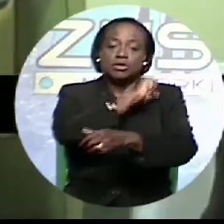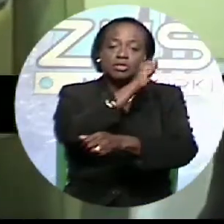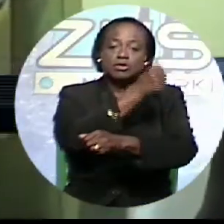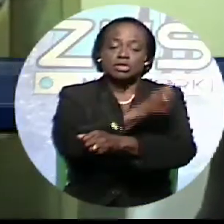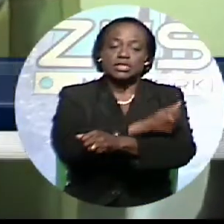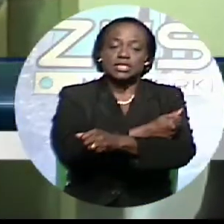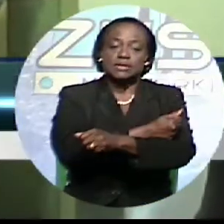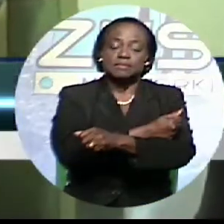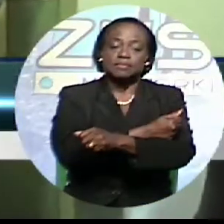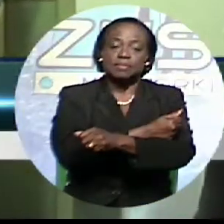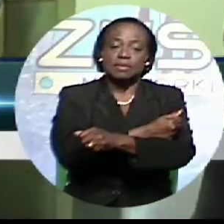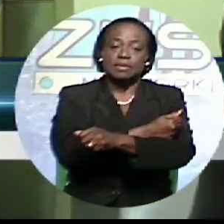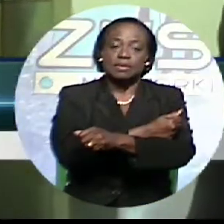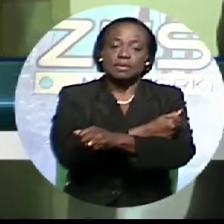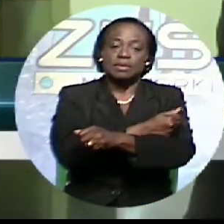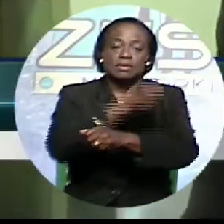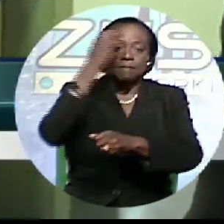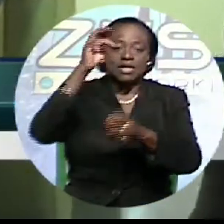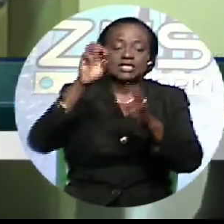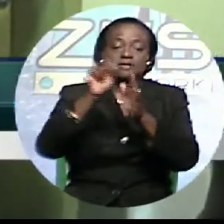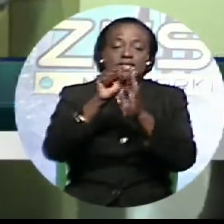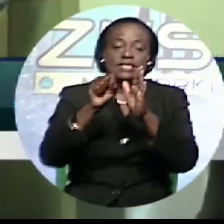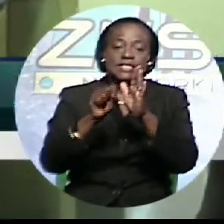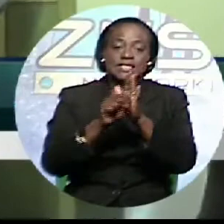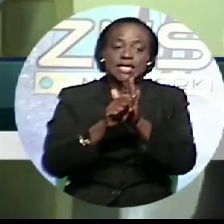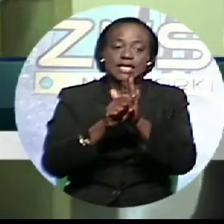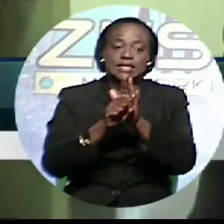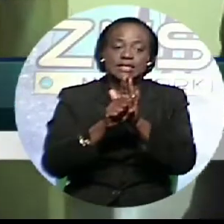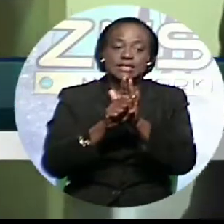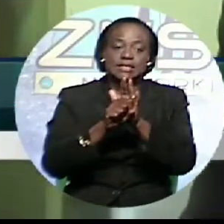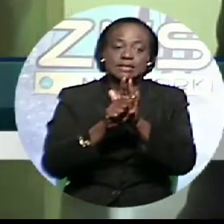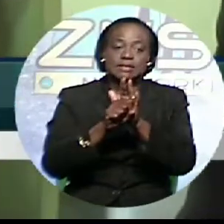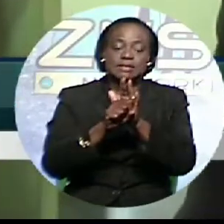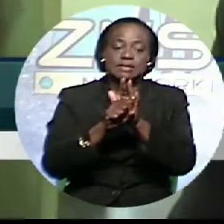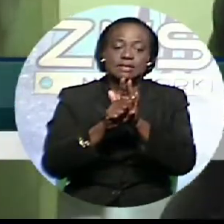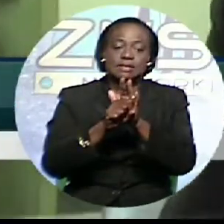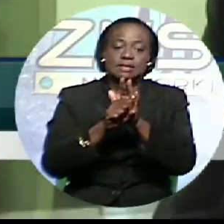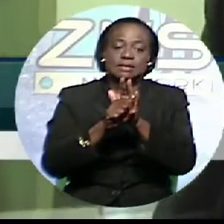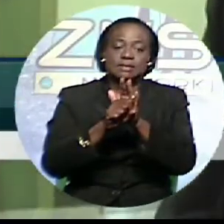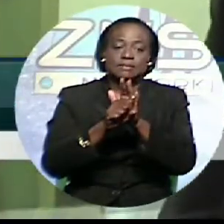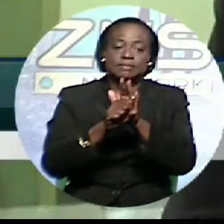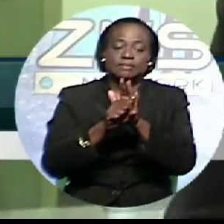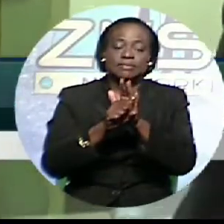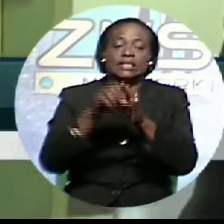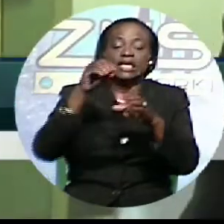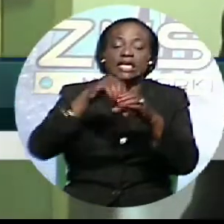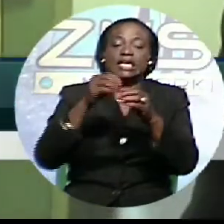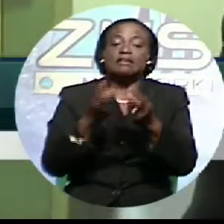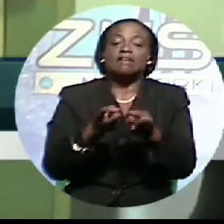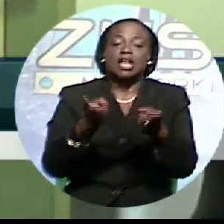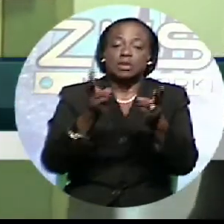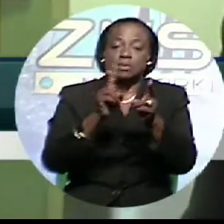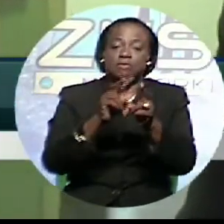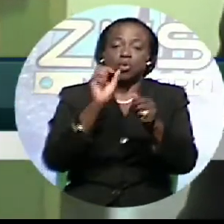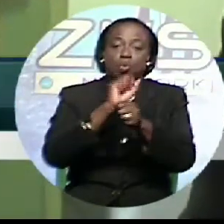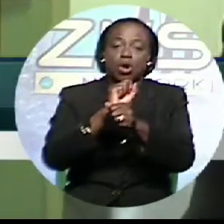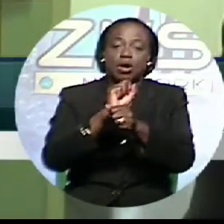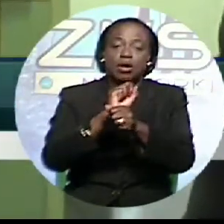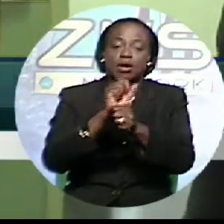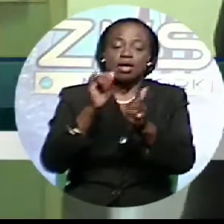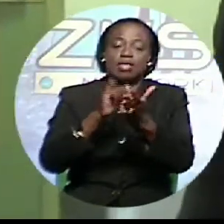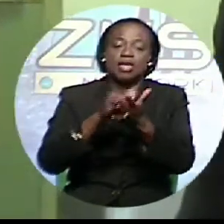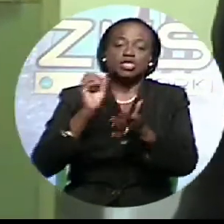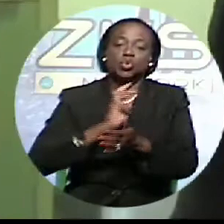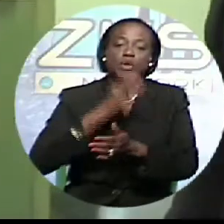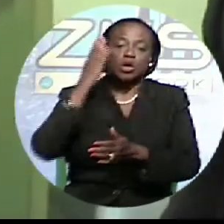State has been invaluable in the work that we've sought to achieve and will achieve. And so I'm very